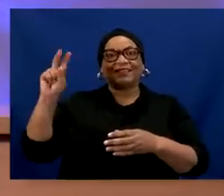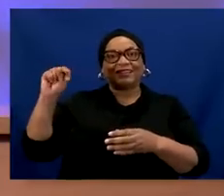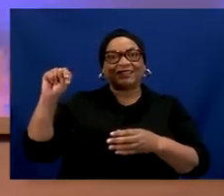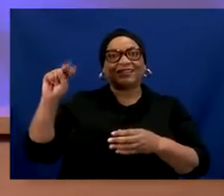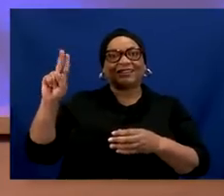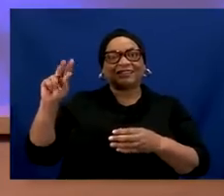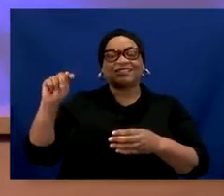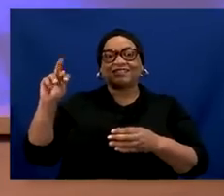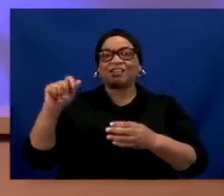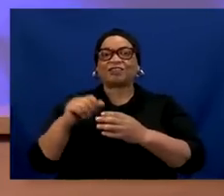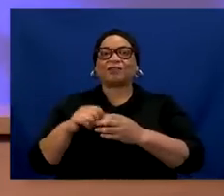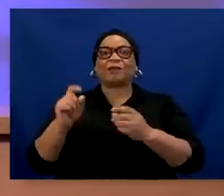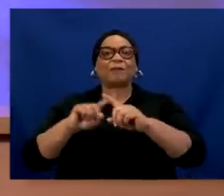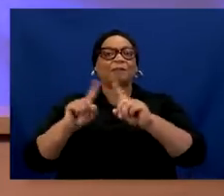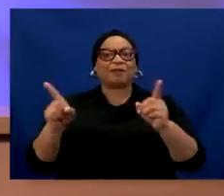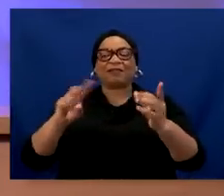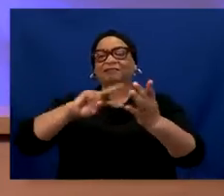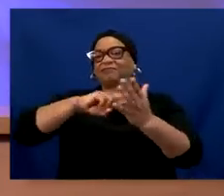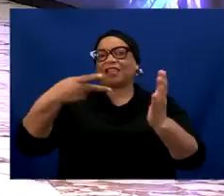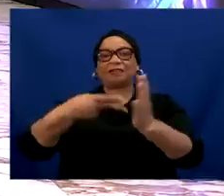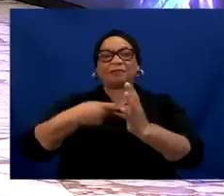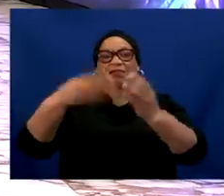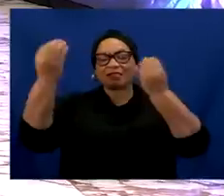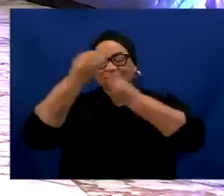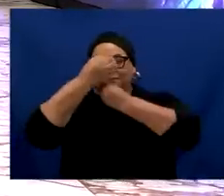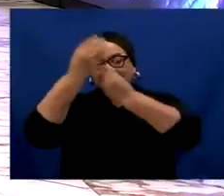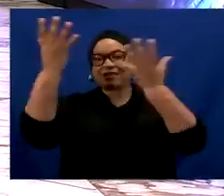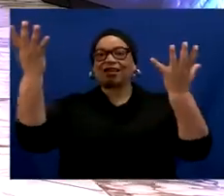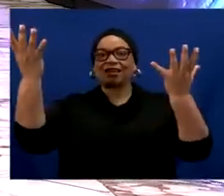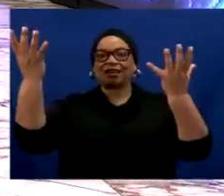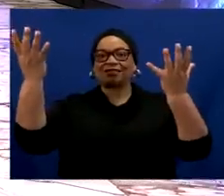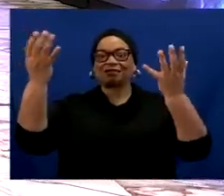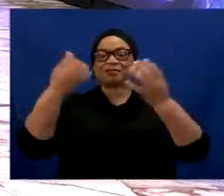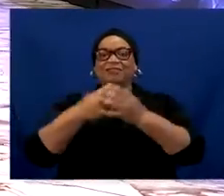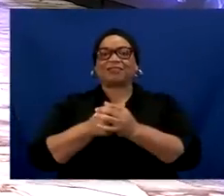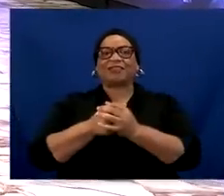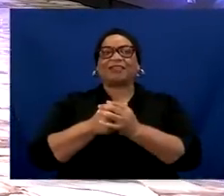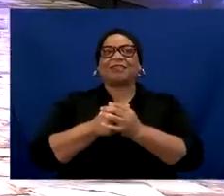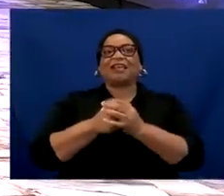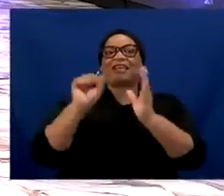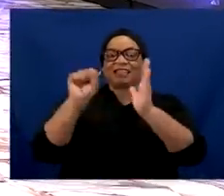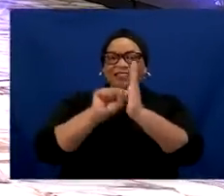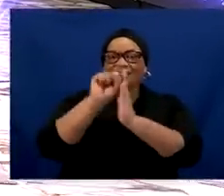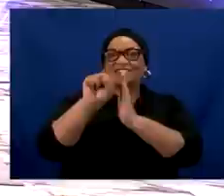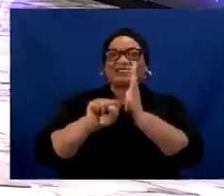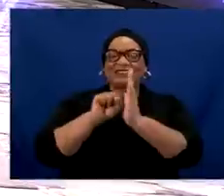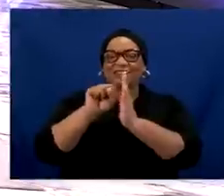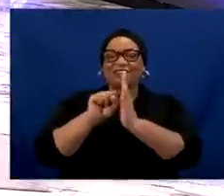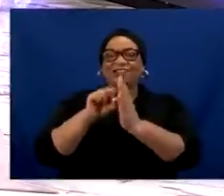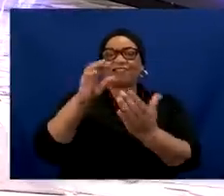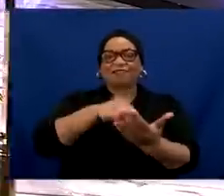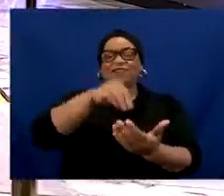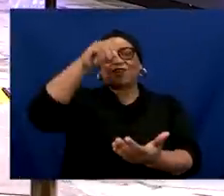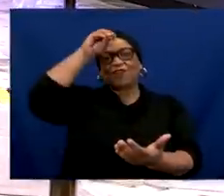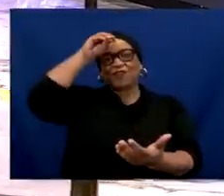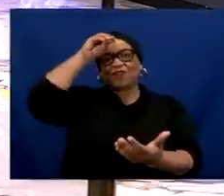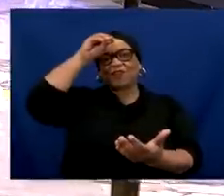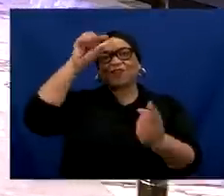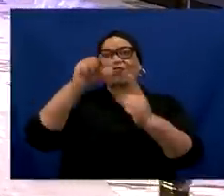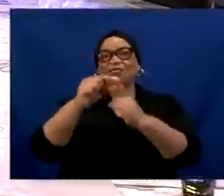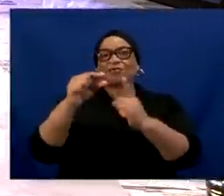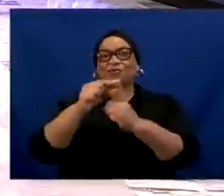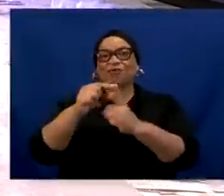common. We gotta say annunciation. When you come to the Advent season, you got to learn the word annunciation. Say up in the